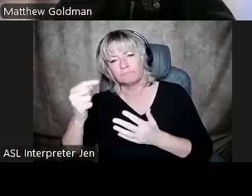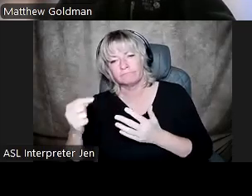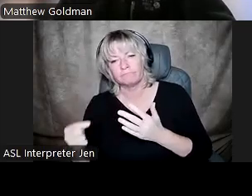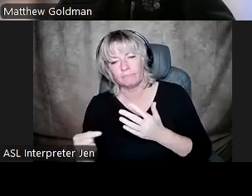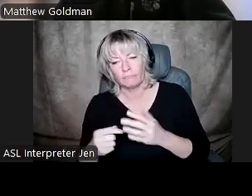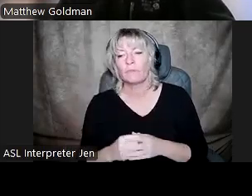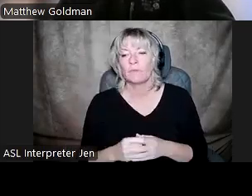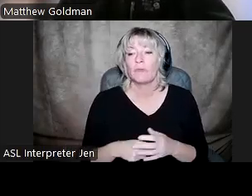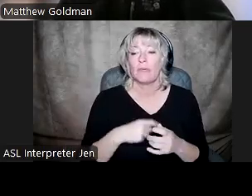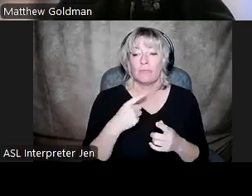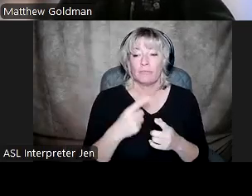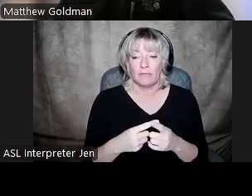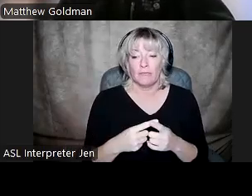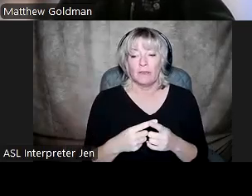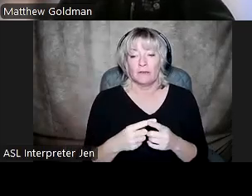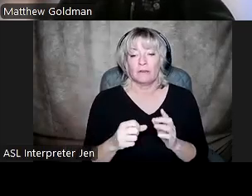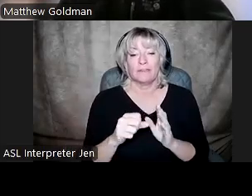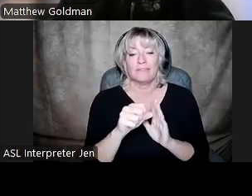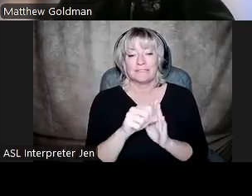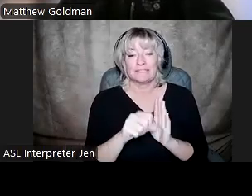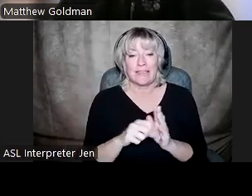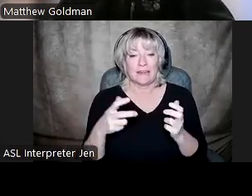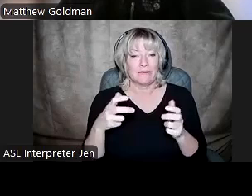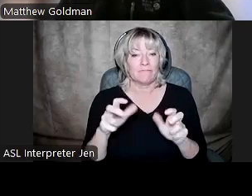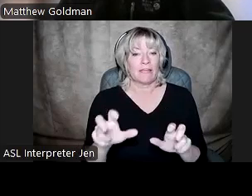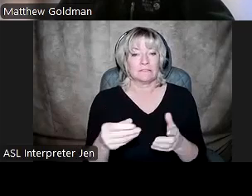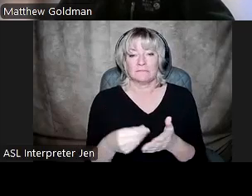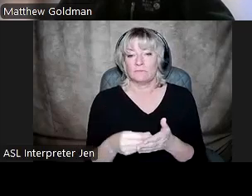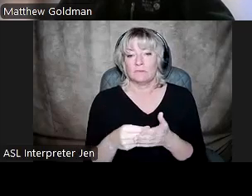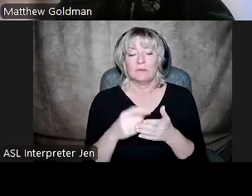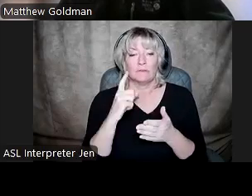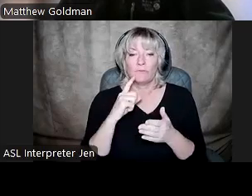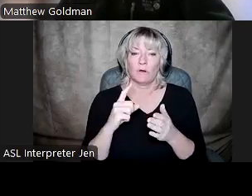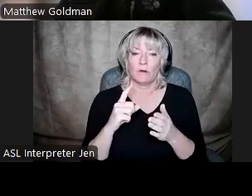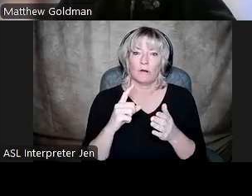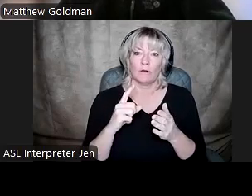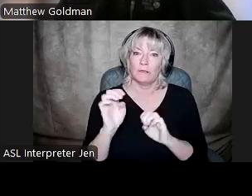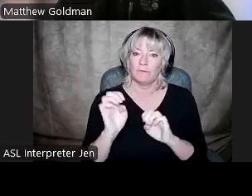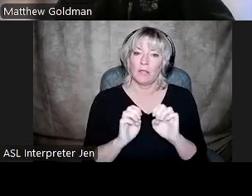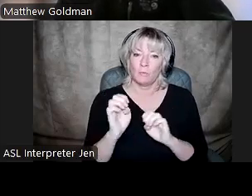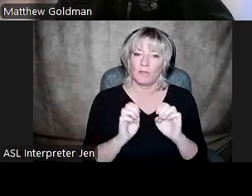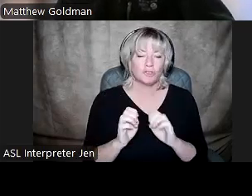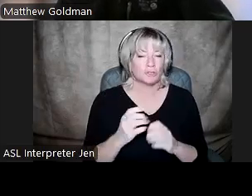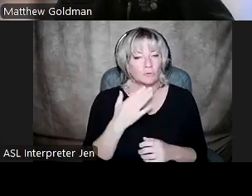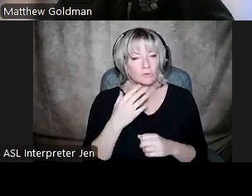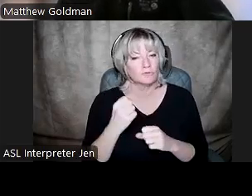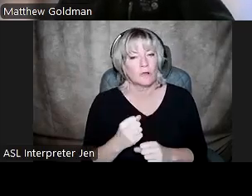And then critically, the state investing resources in meaningful evaluation. So often the